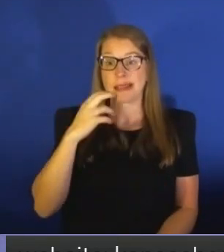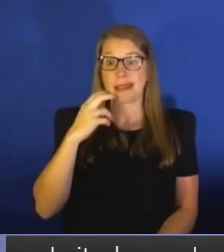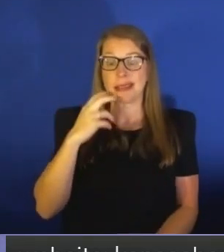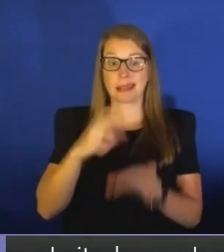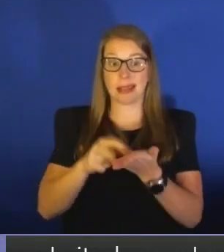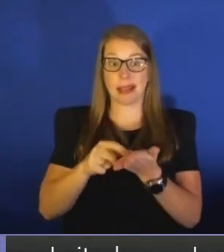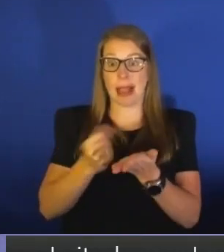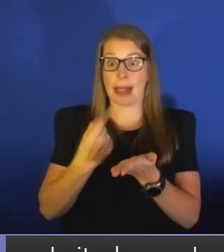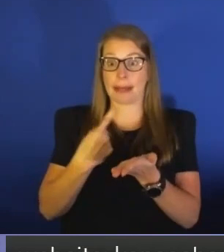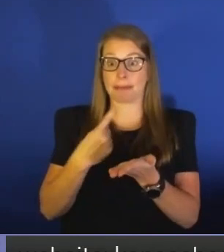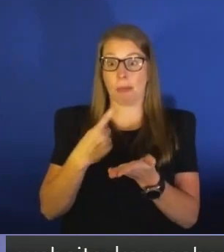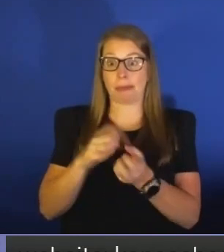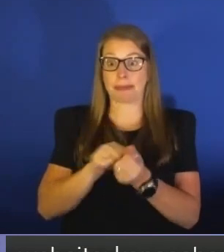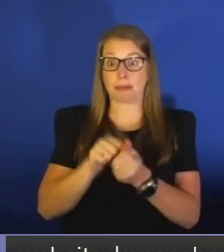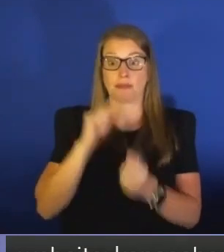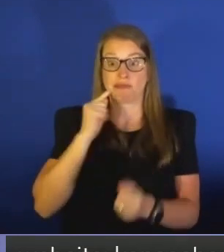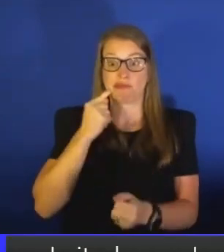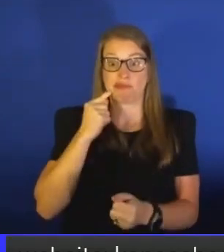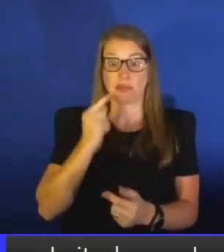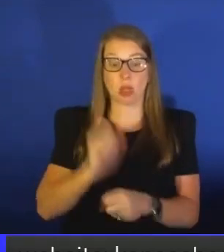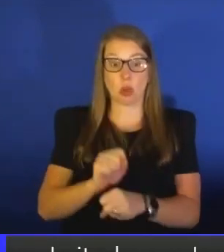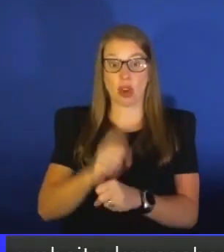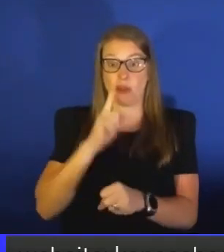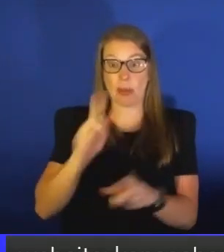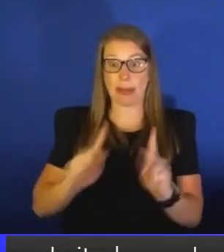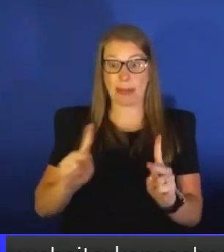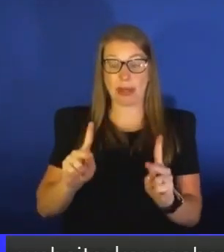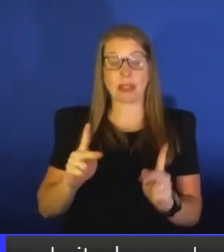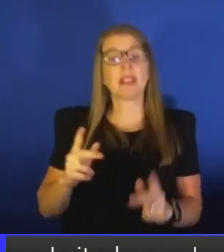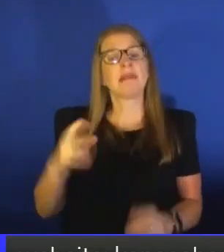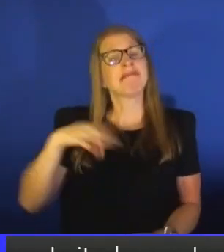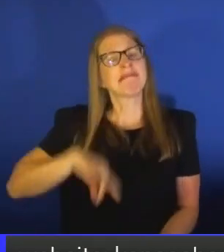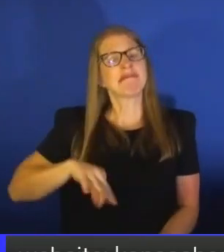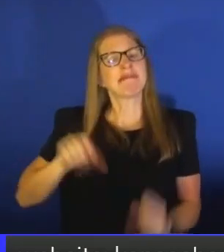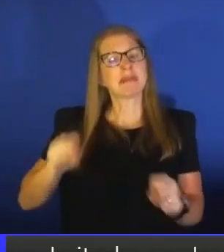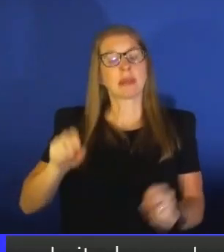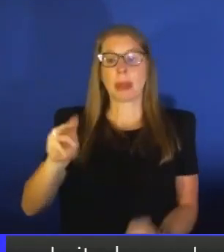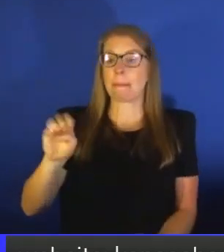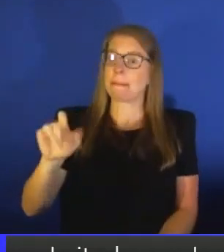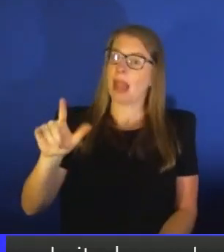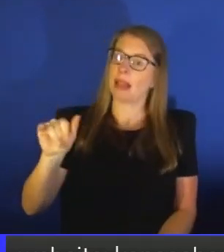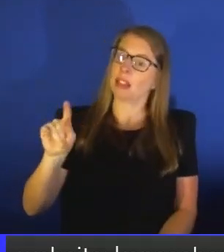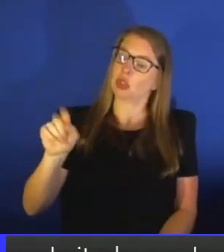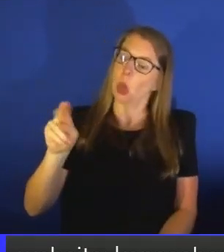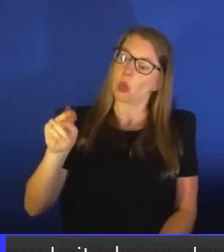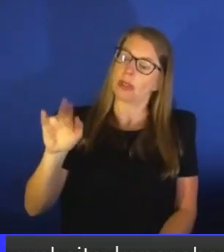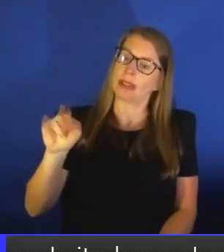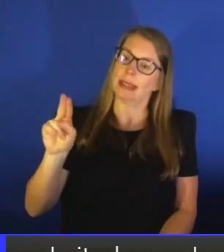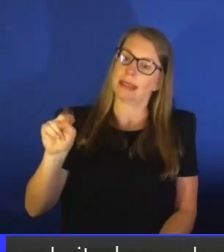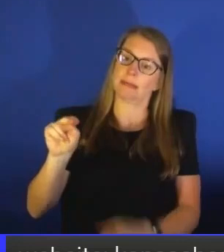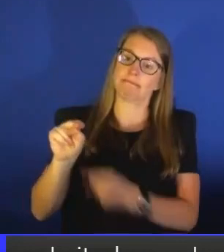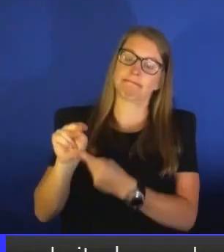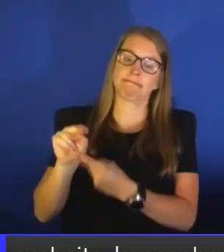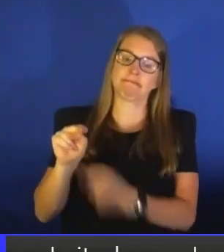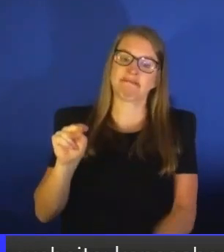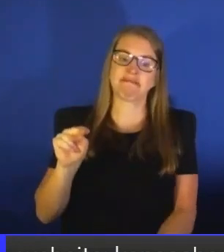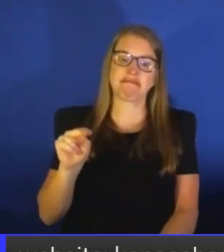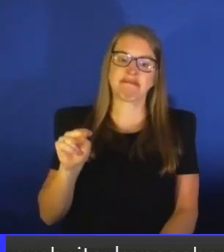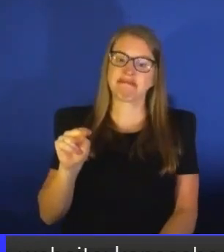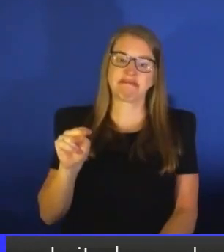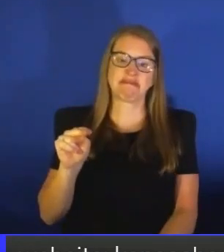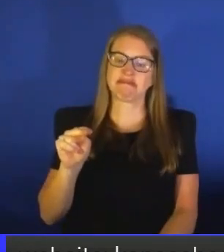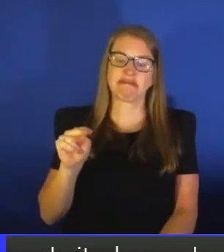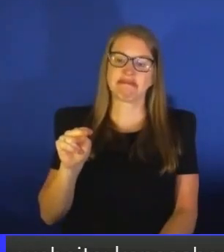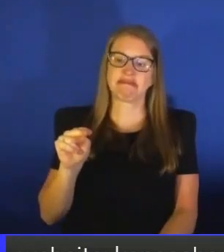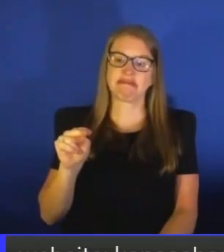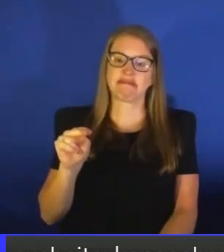for many people, but what are your thoughts? They can be beneficial. Here's the whole thing. Melatonin was really never, marketed as a, quote,